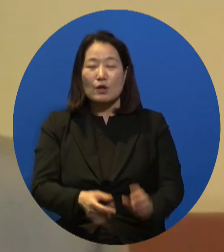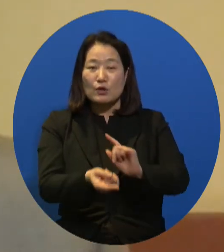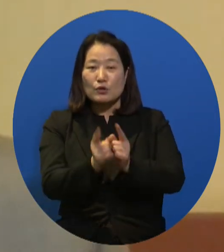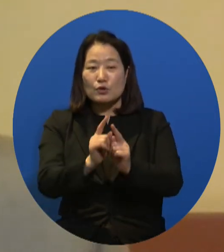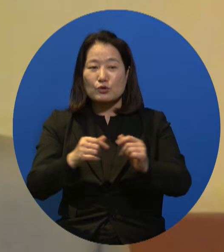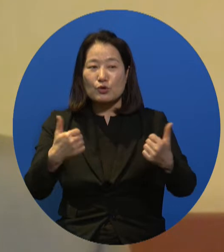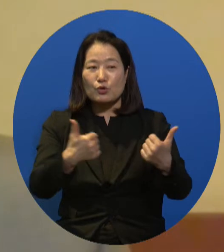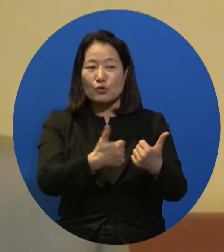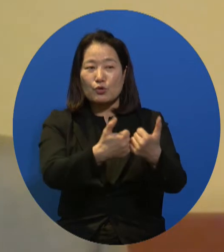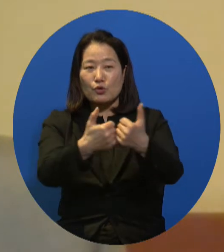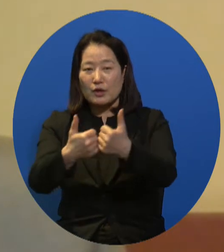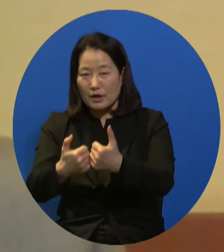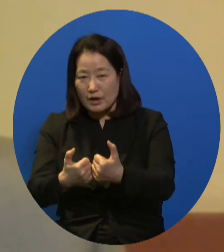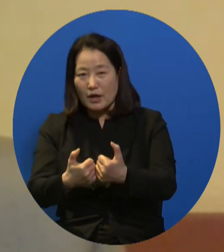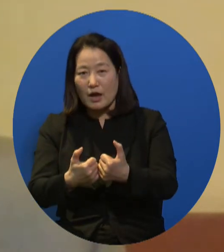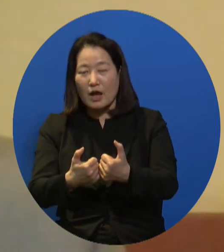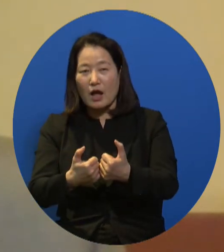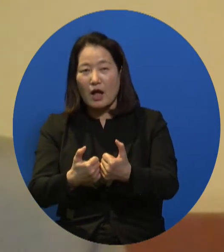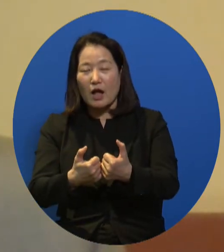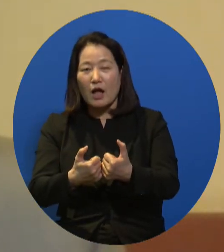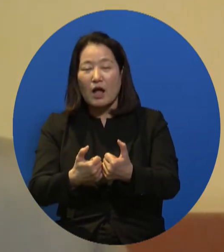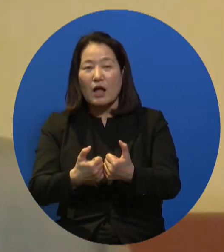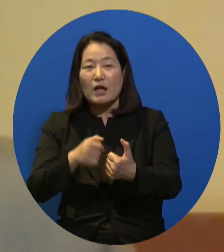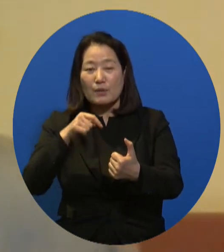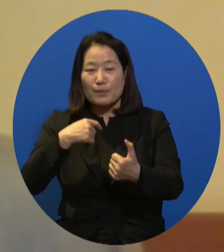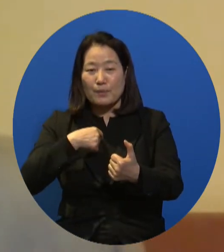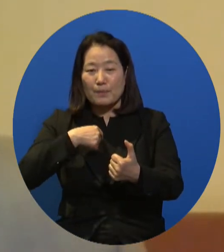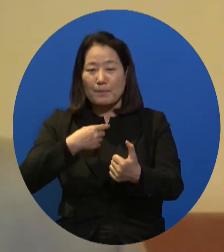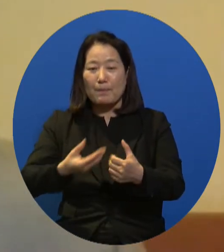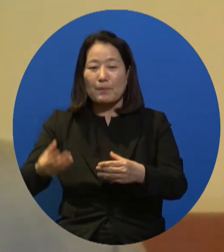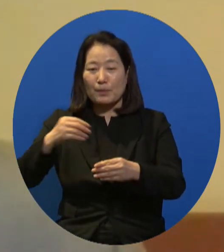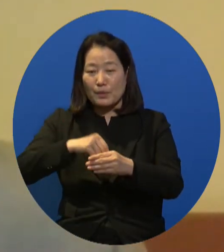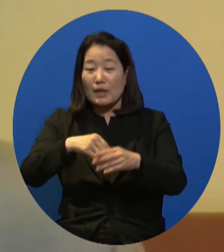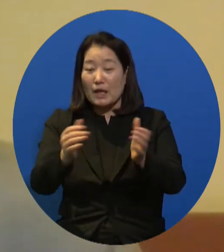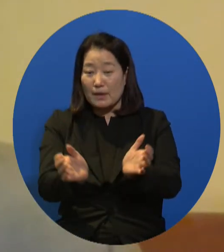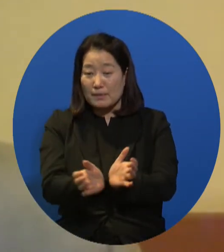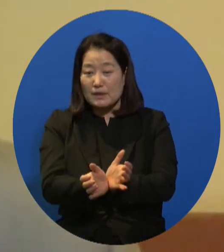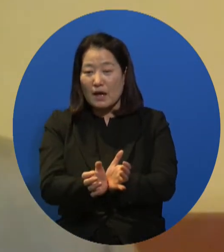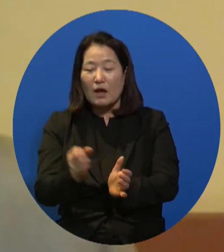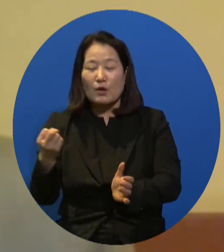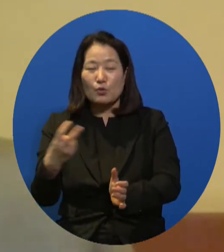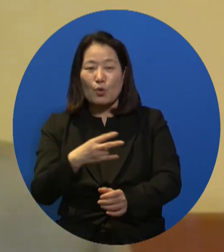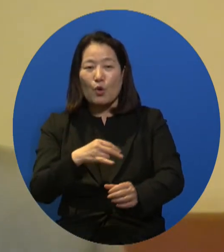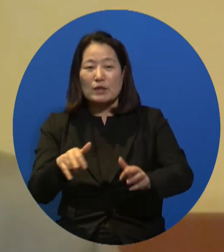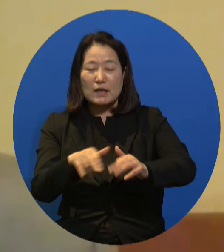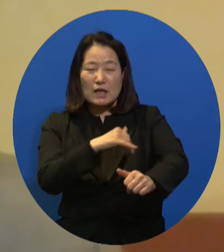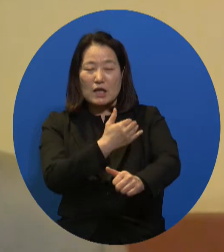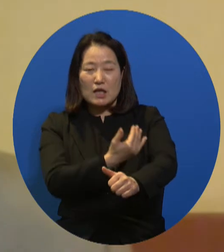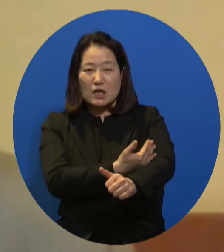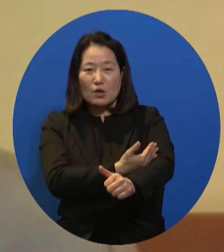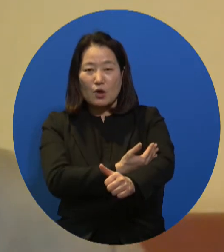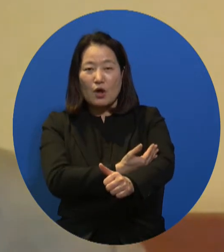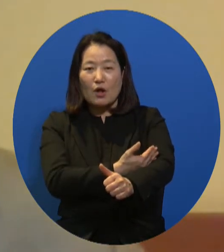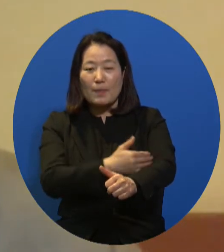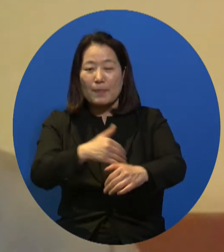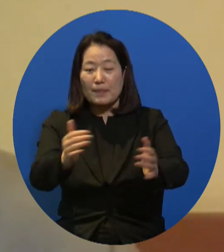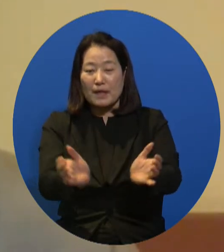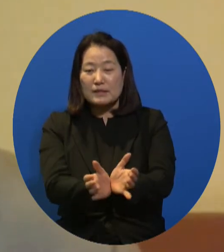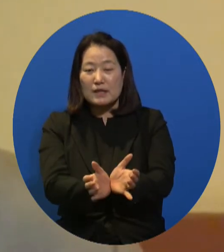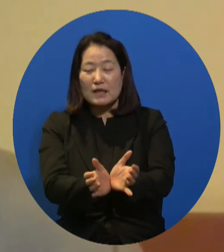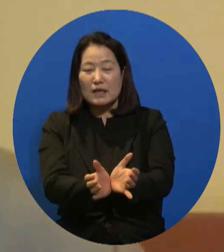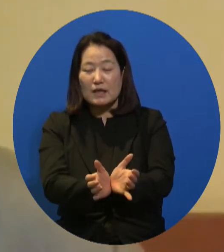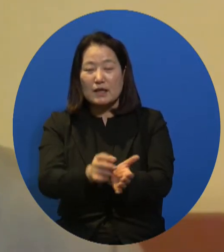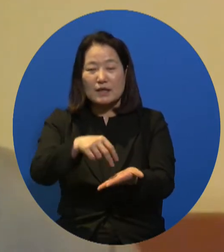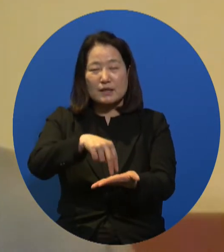with disabilities in Hungary have been calling for many, many years. Much of these discussions happen behind